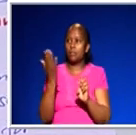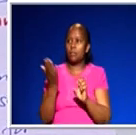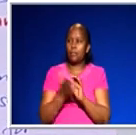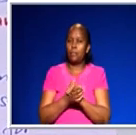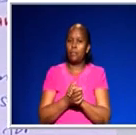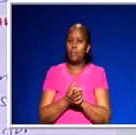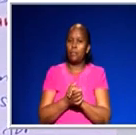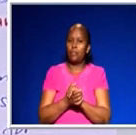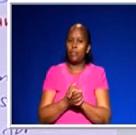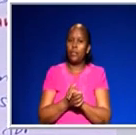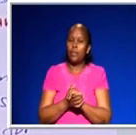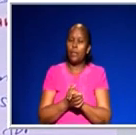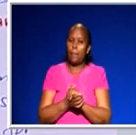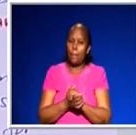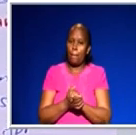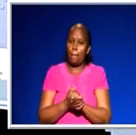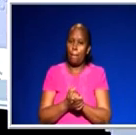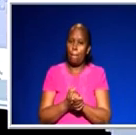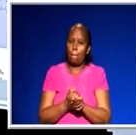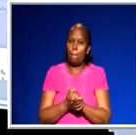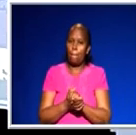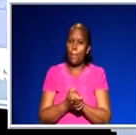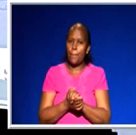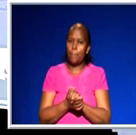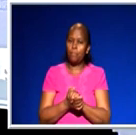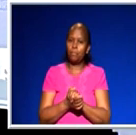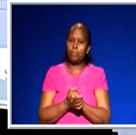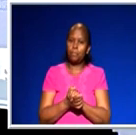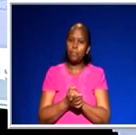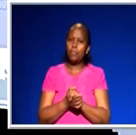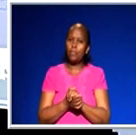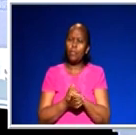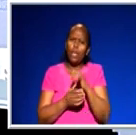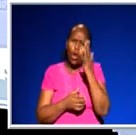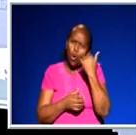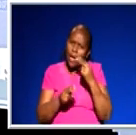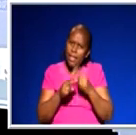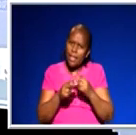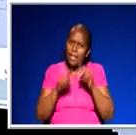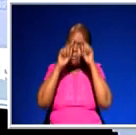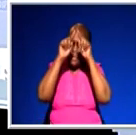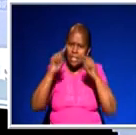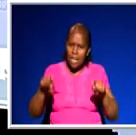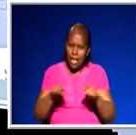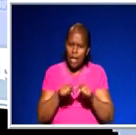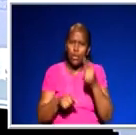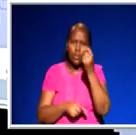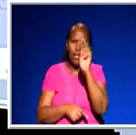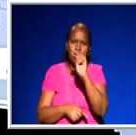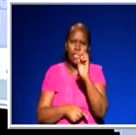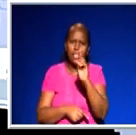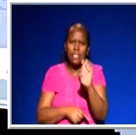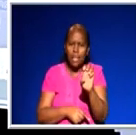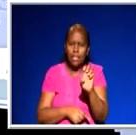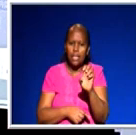The trade was also called triangular trade. Why was it called triangular trade?